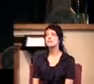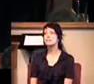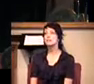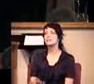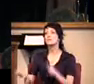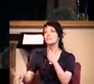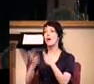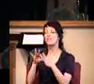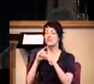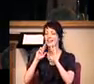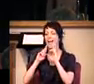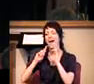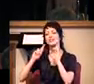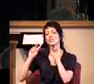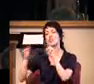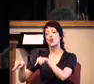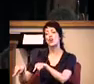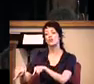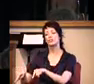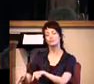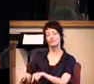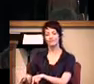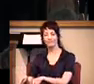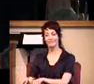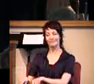I found the answer.